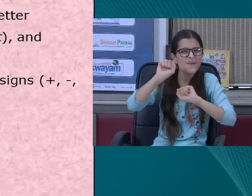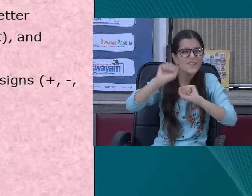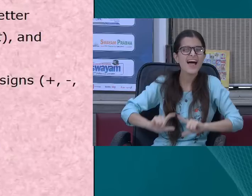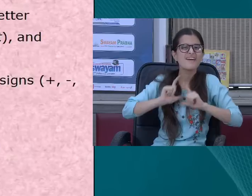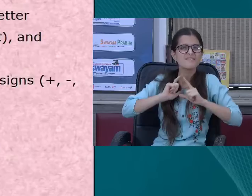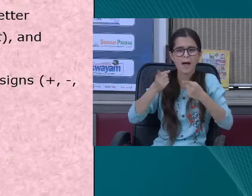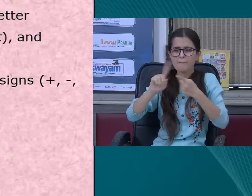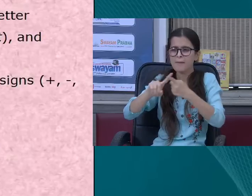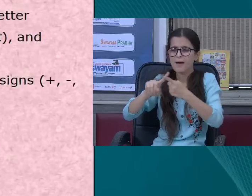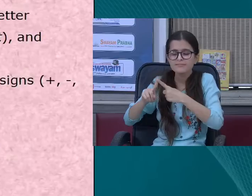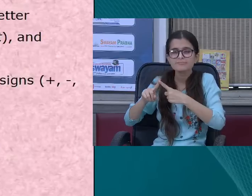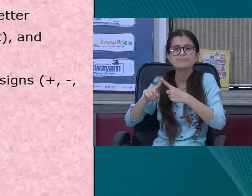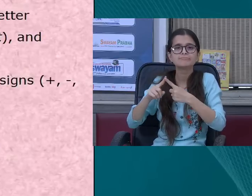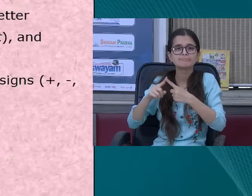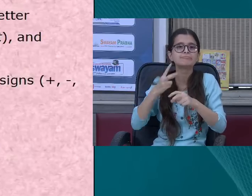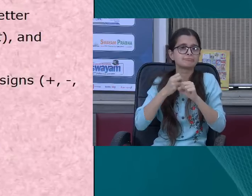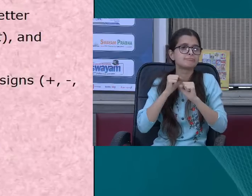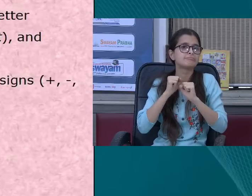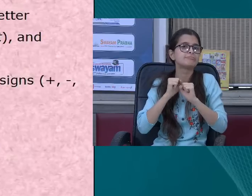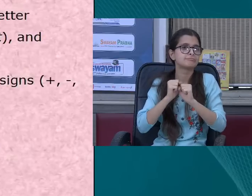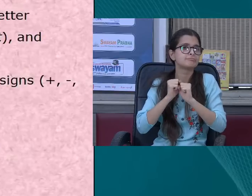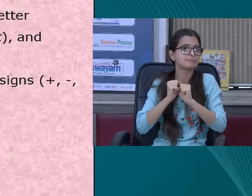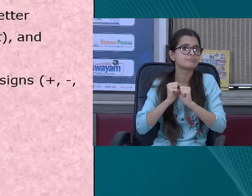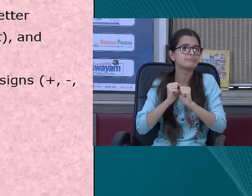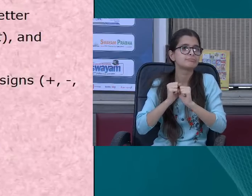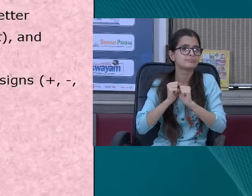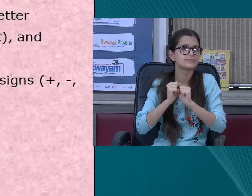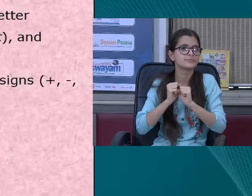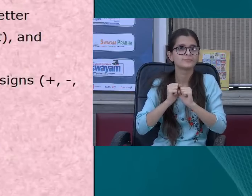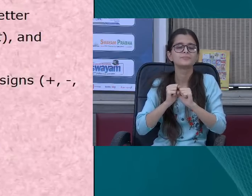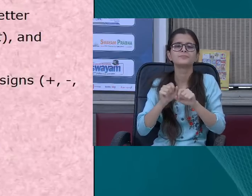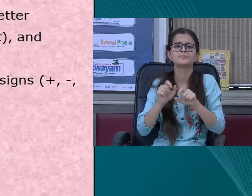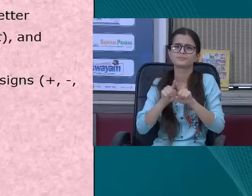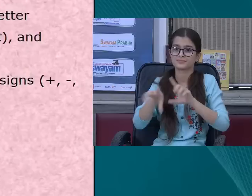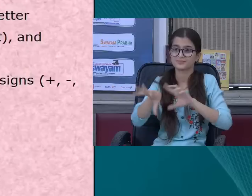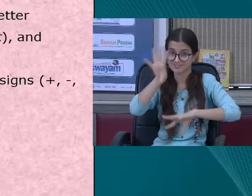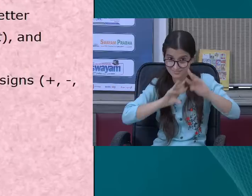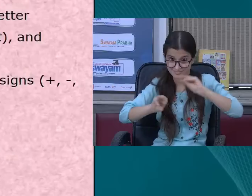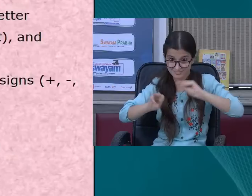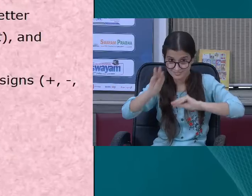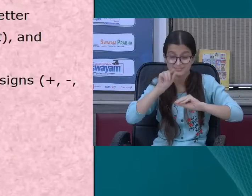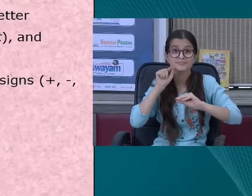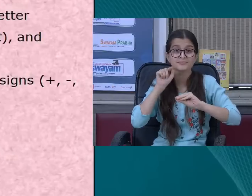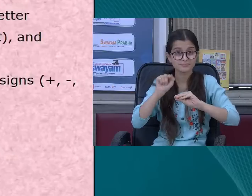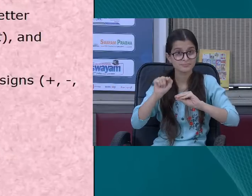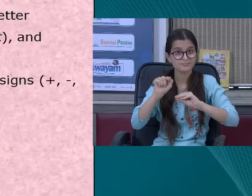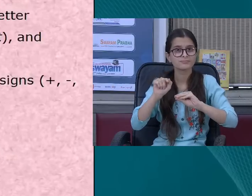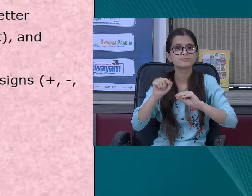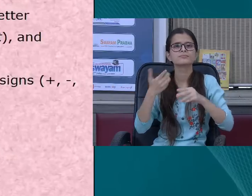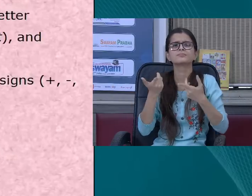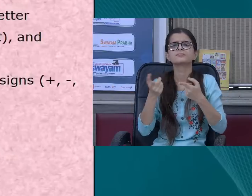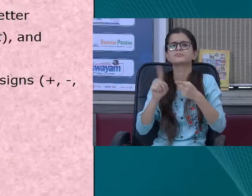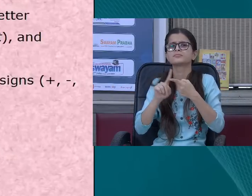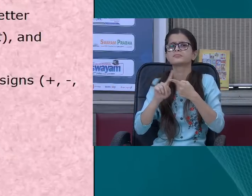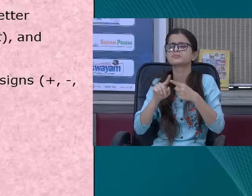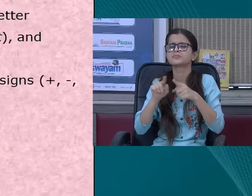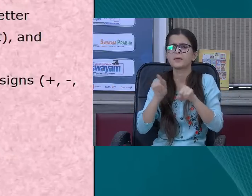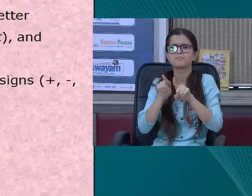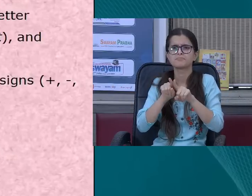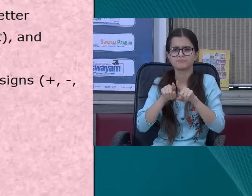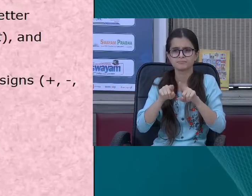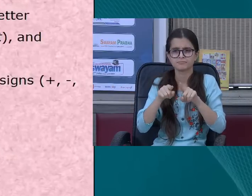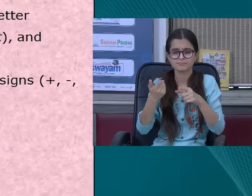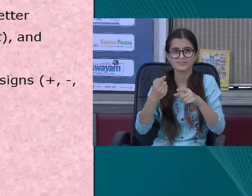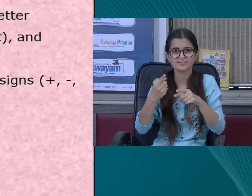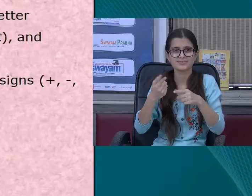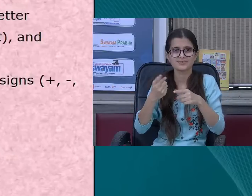Recall is very slow in them. And also learning the new skills take more time, especially which